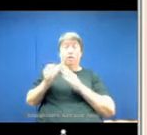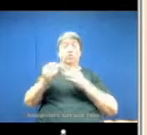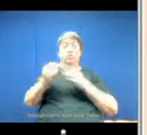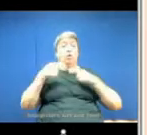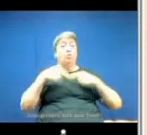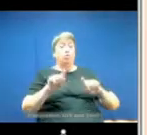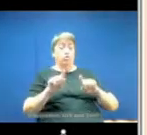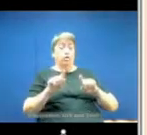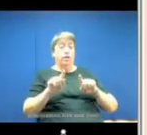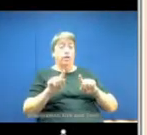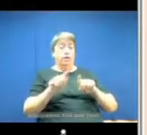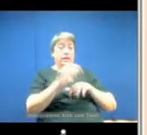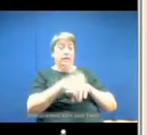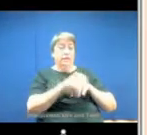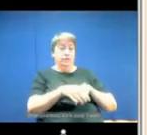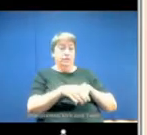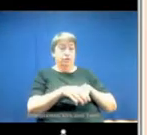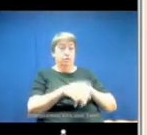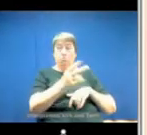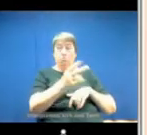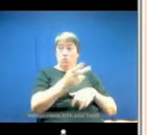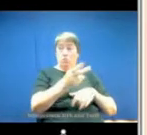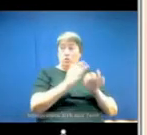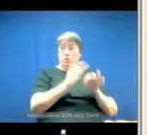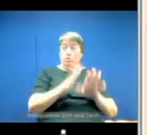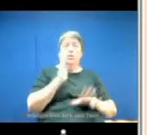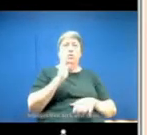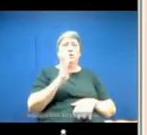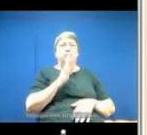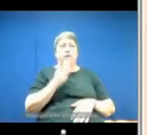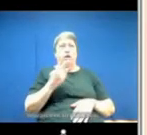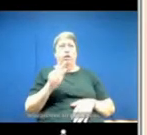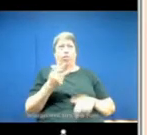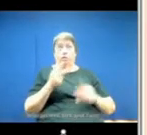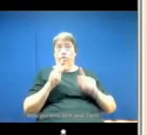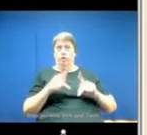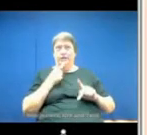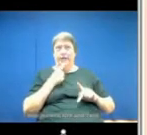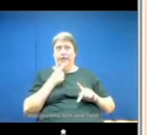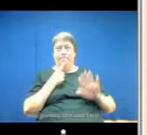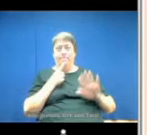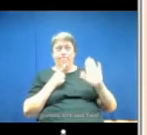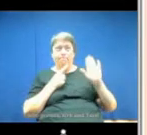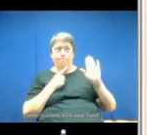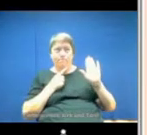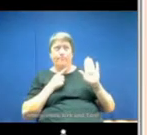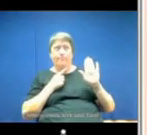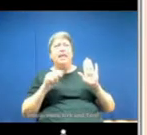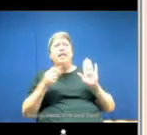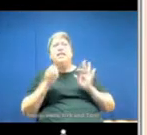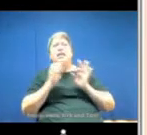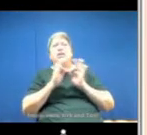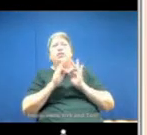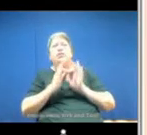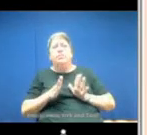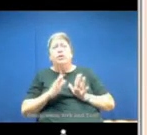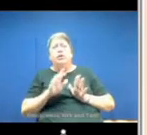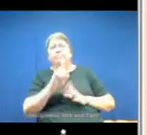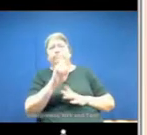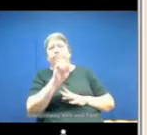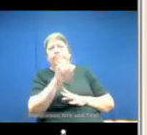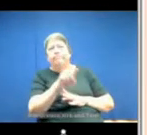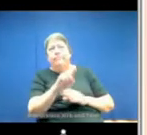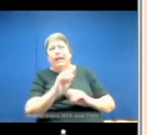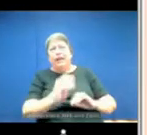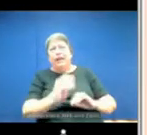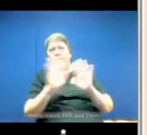properly would speak in the third person and ask for clarification, ask counsel to permit clarification